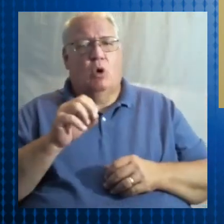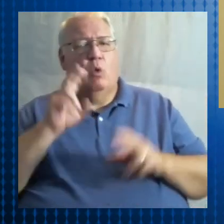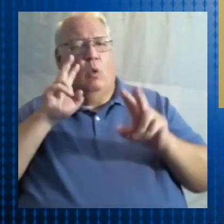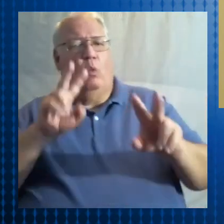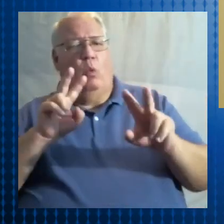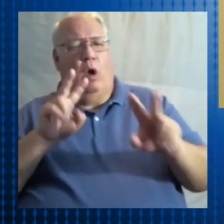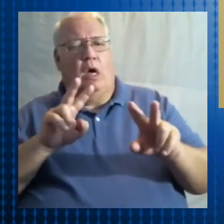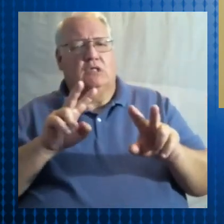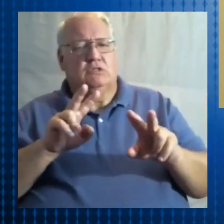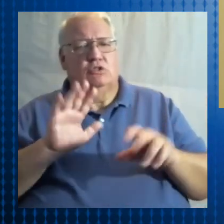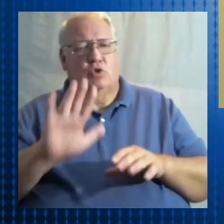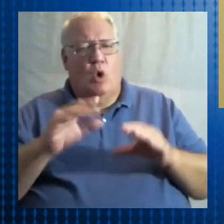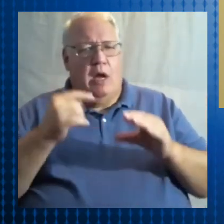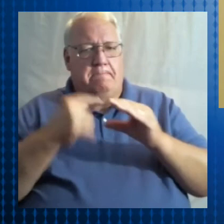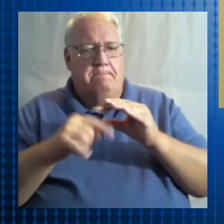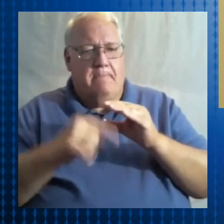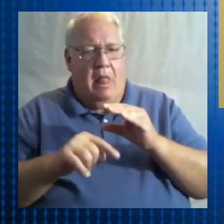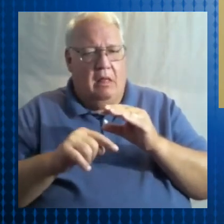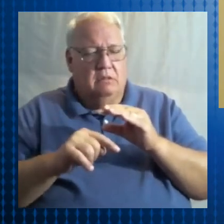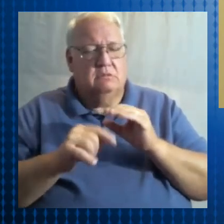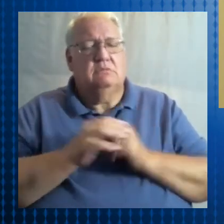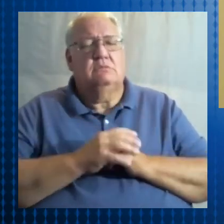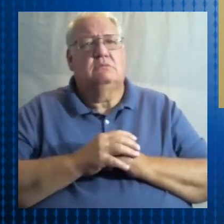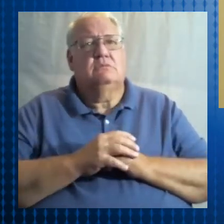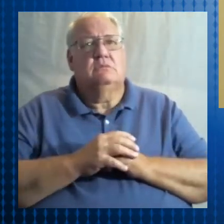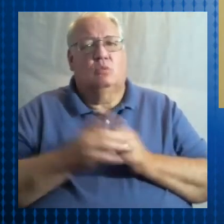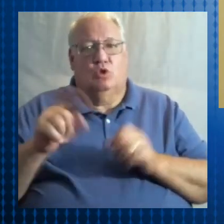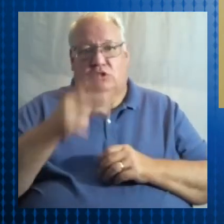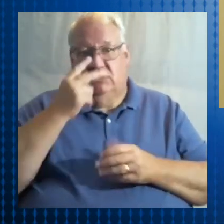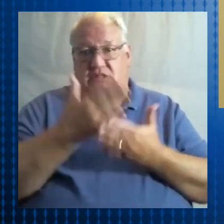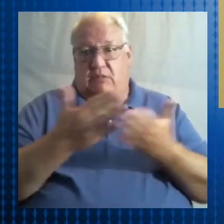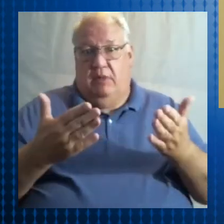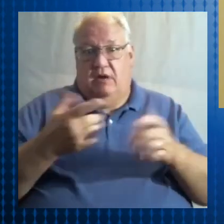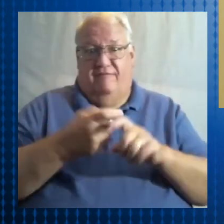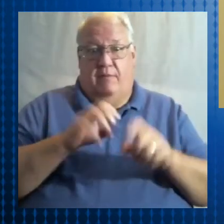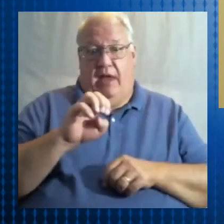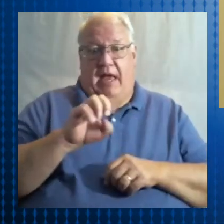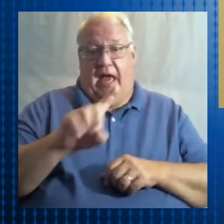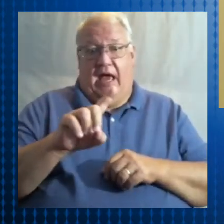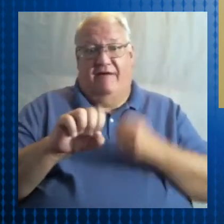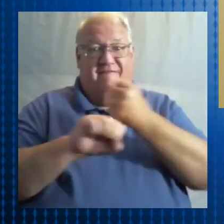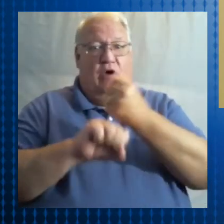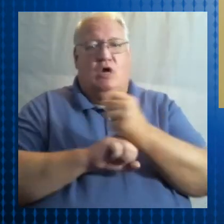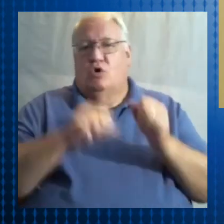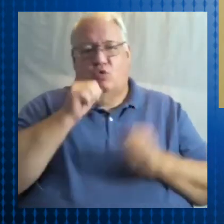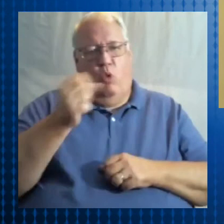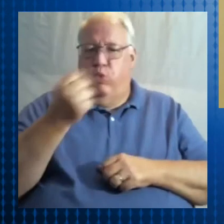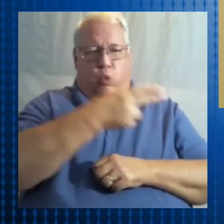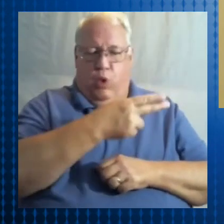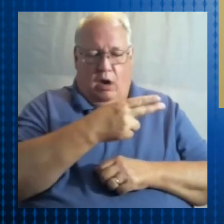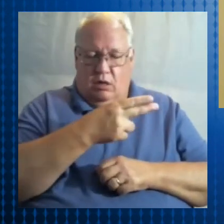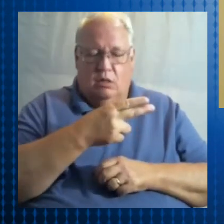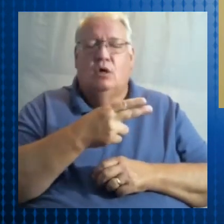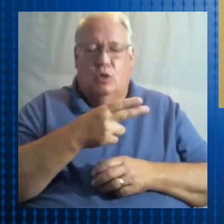your email because when you see something from the Ed Foundation, don't delete it, read it.